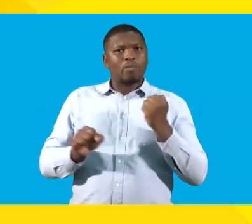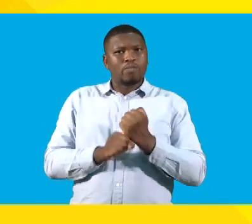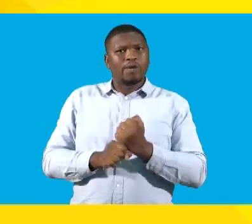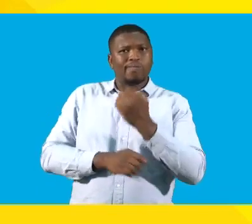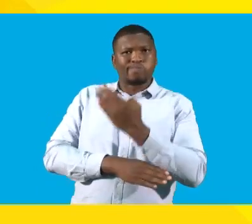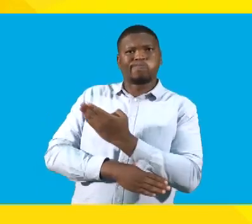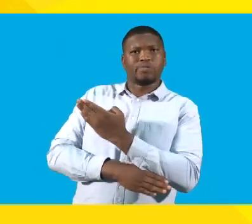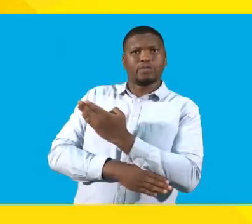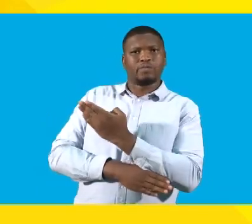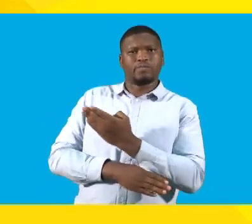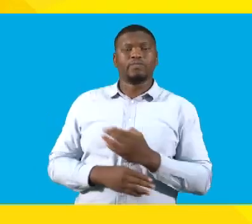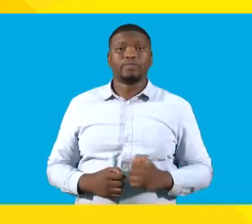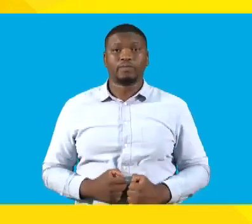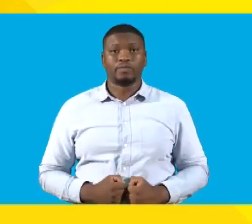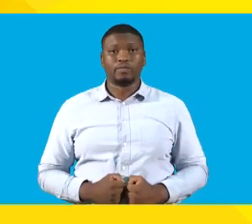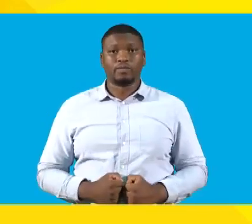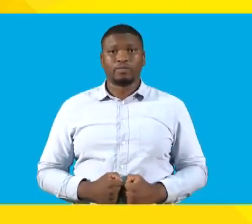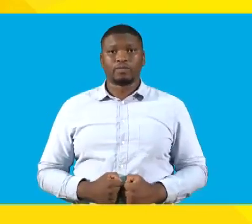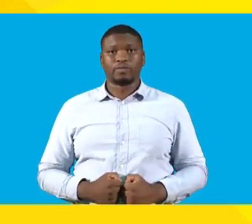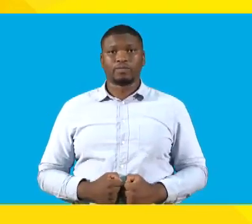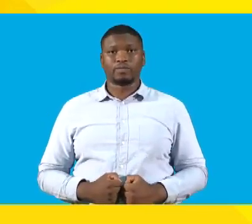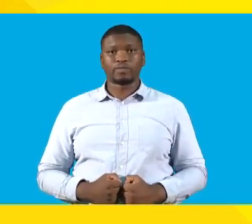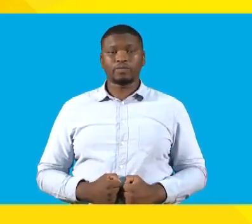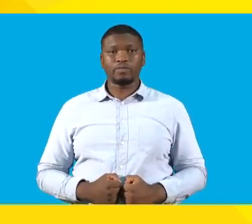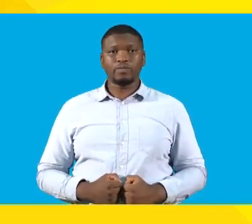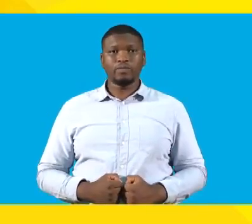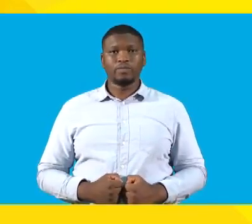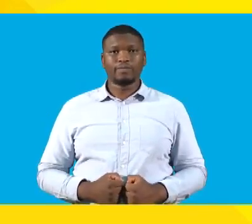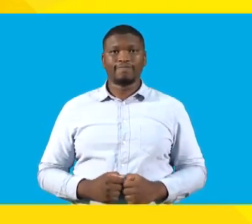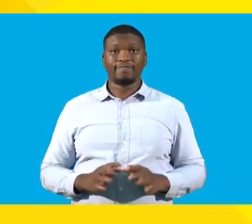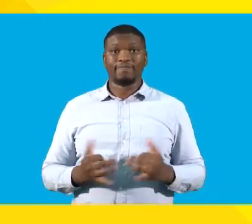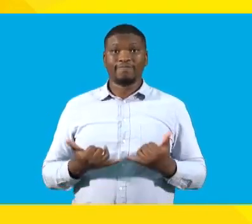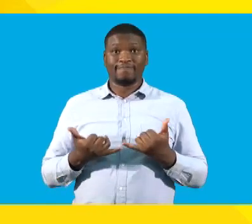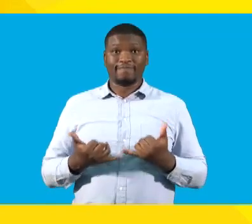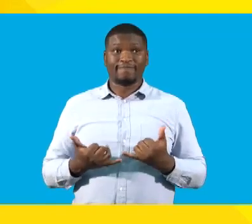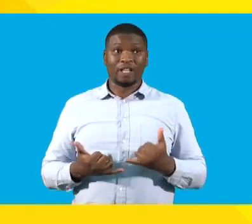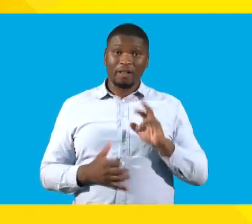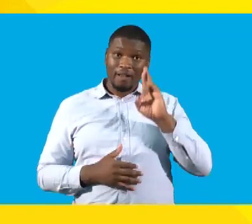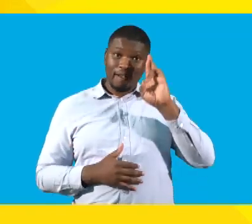my argument that I've already made in the entirety of my essay.